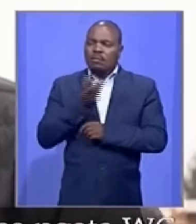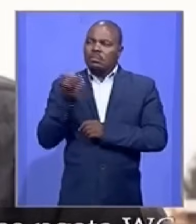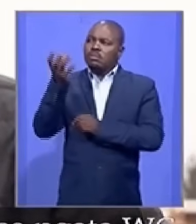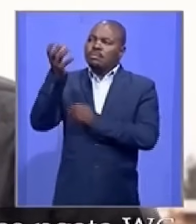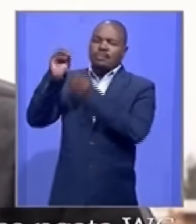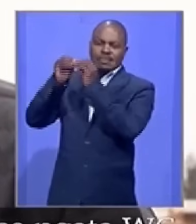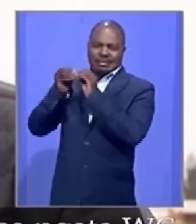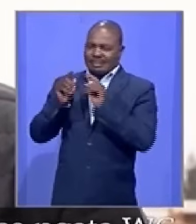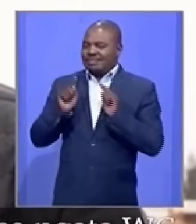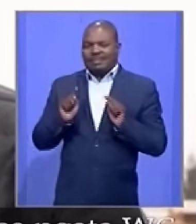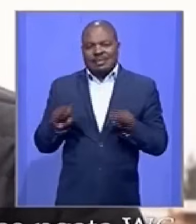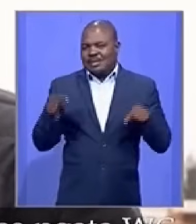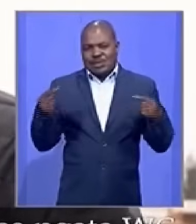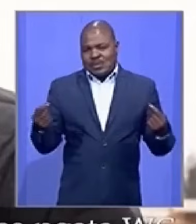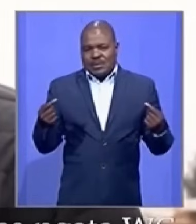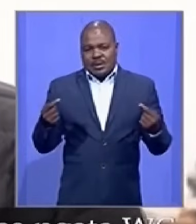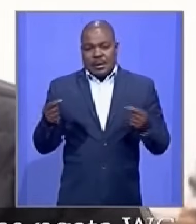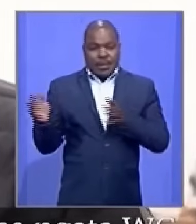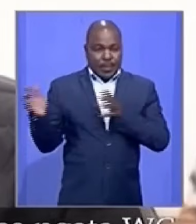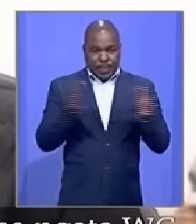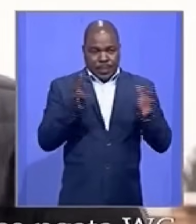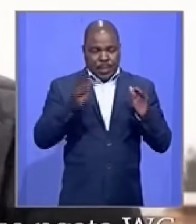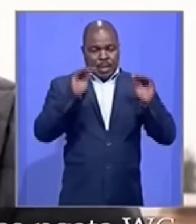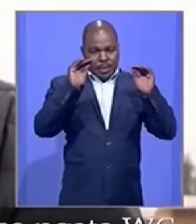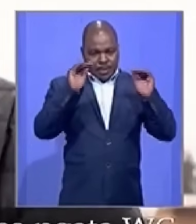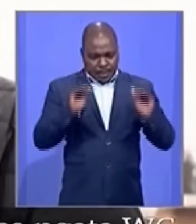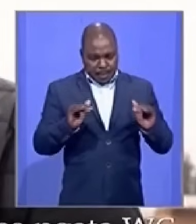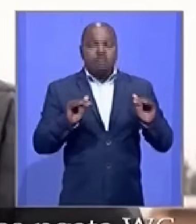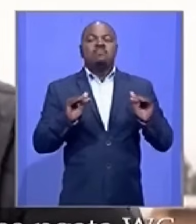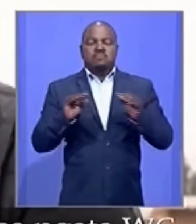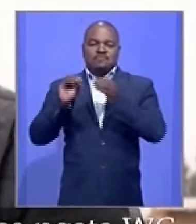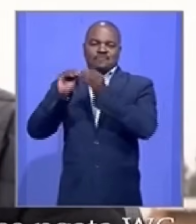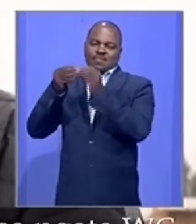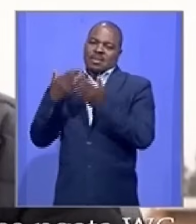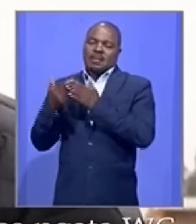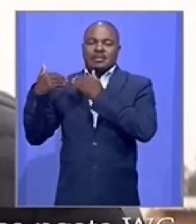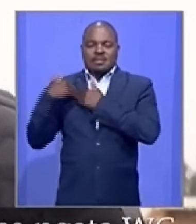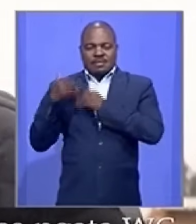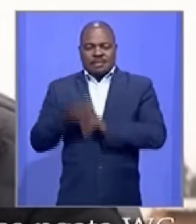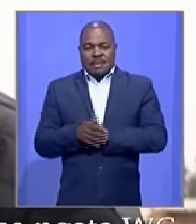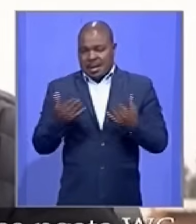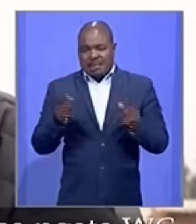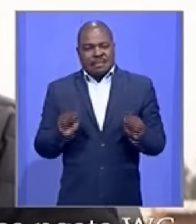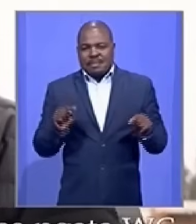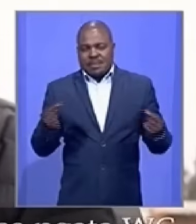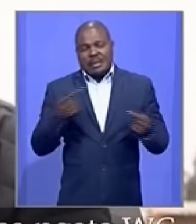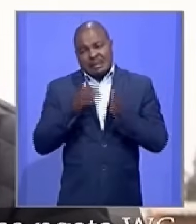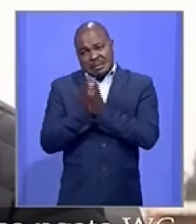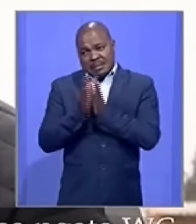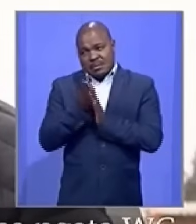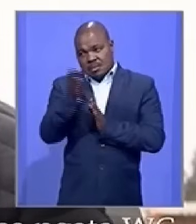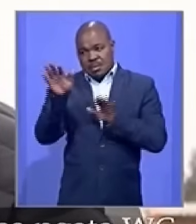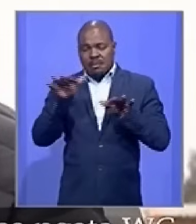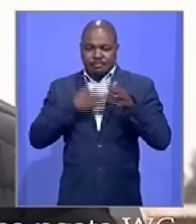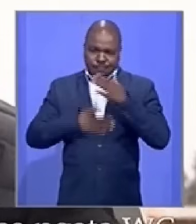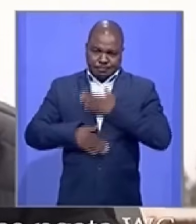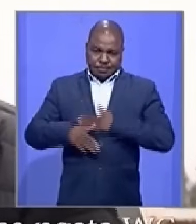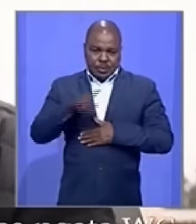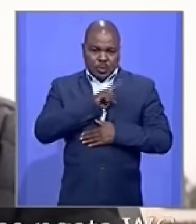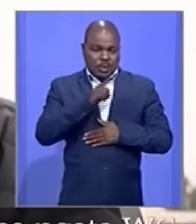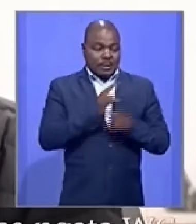cables, overhead cables, unless the wind is calm enough and safe enough for them to do so. So we really do ask people for patience. That the